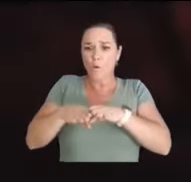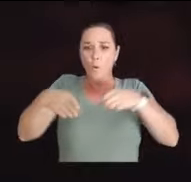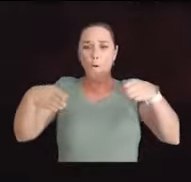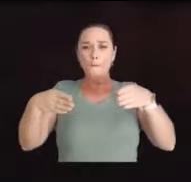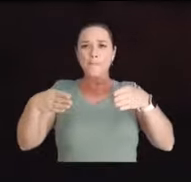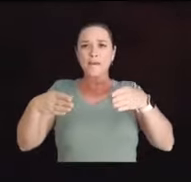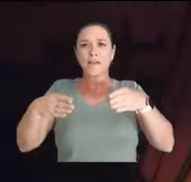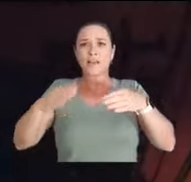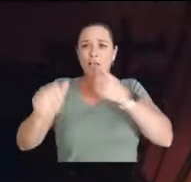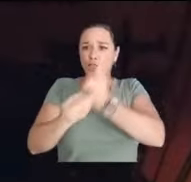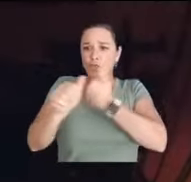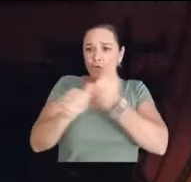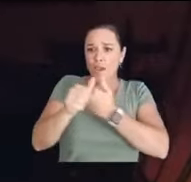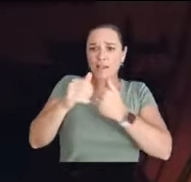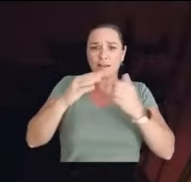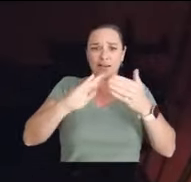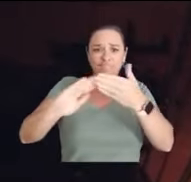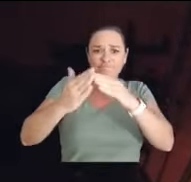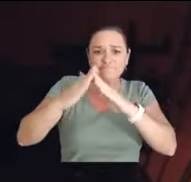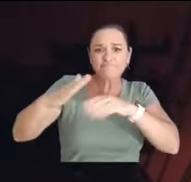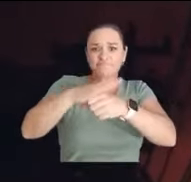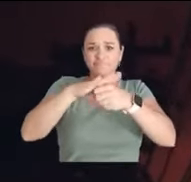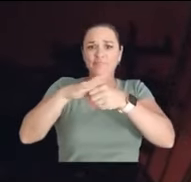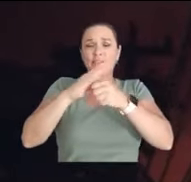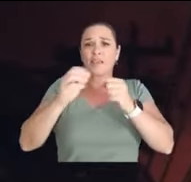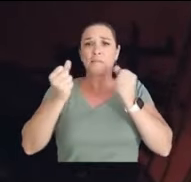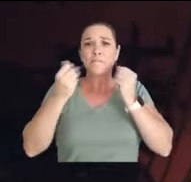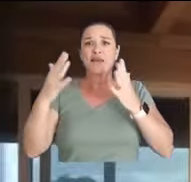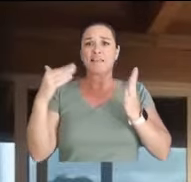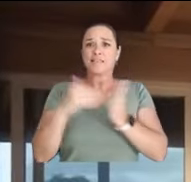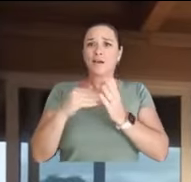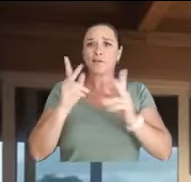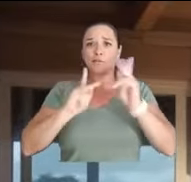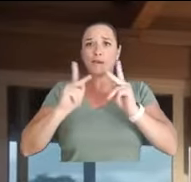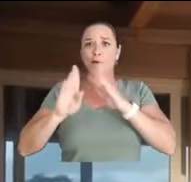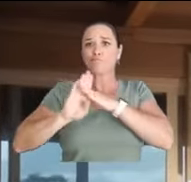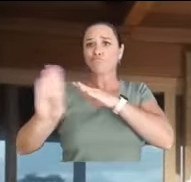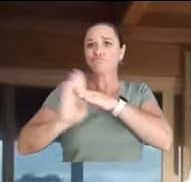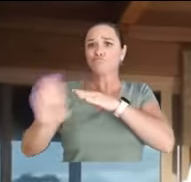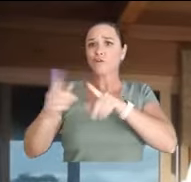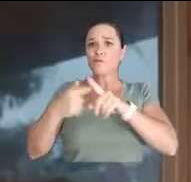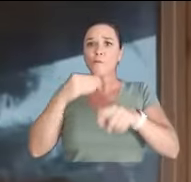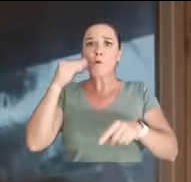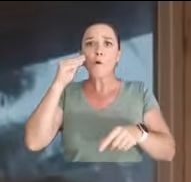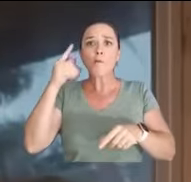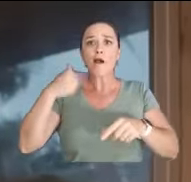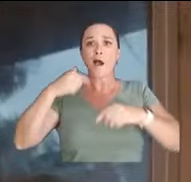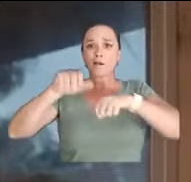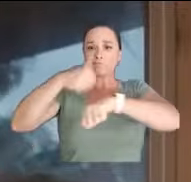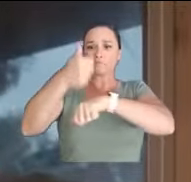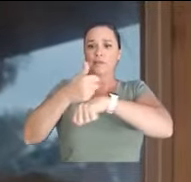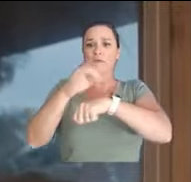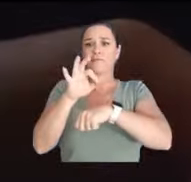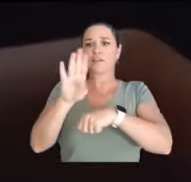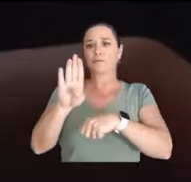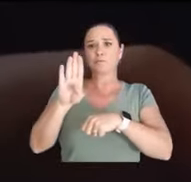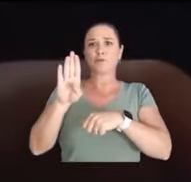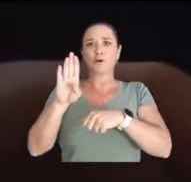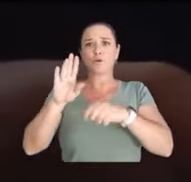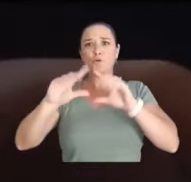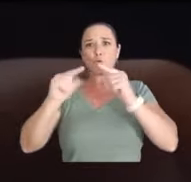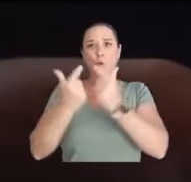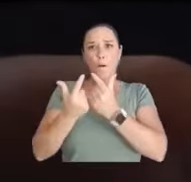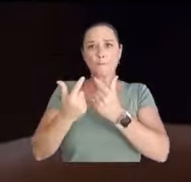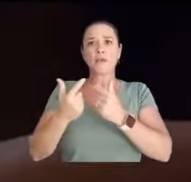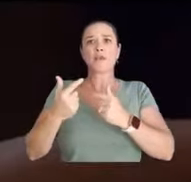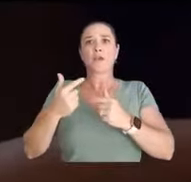neighborhood. Thousands of people were evacuated from their homes. I started the Hawaii Tracker Facebook group to help people understand what's going on and